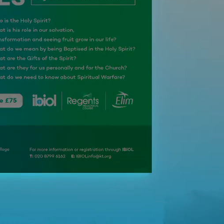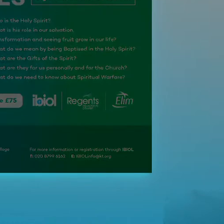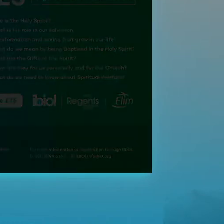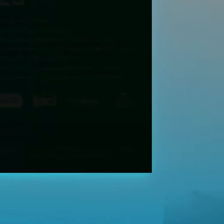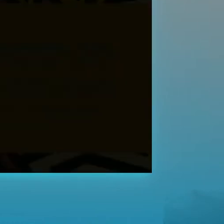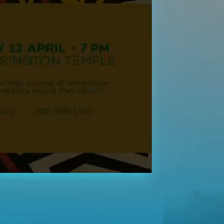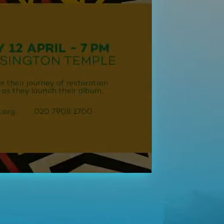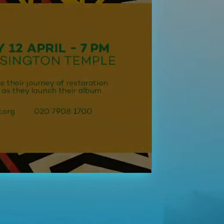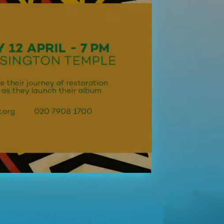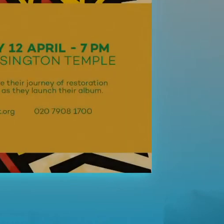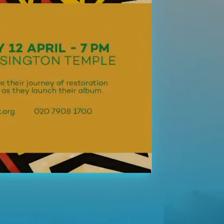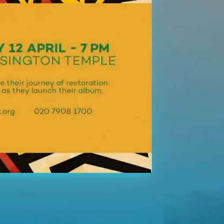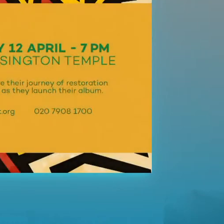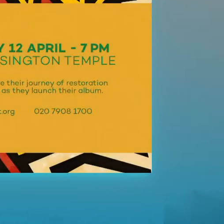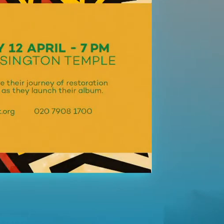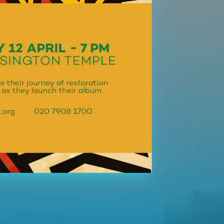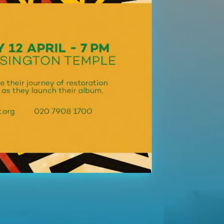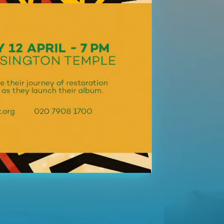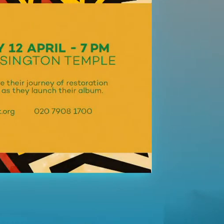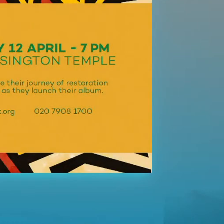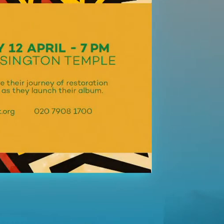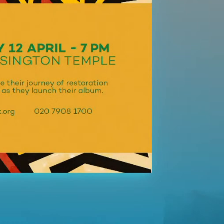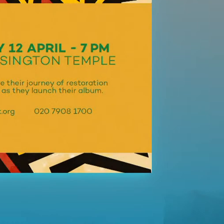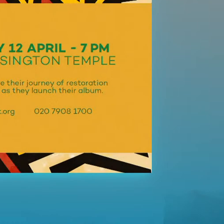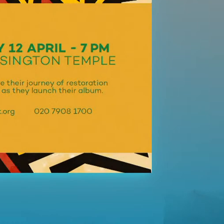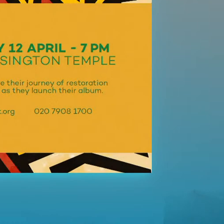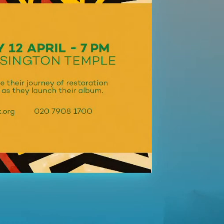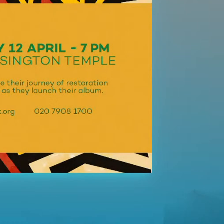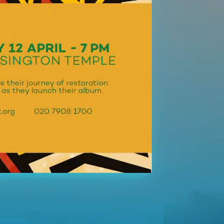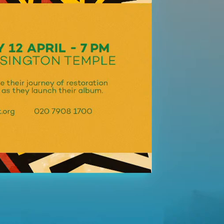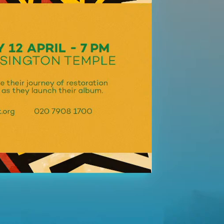Who is holding up the moon?